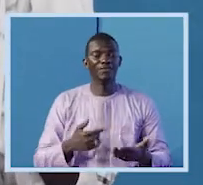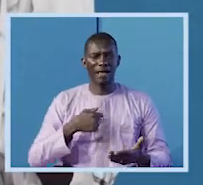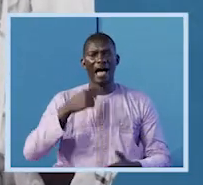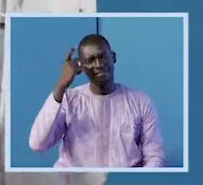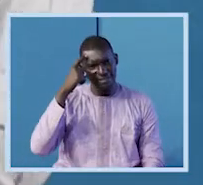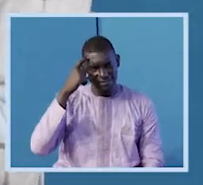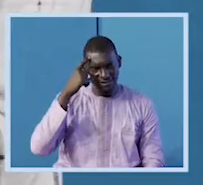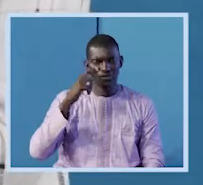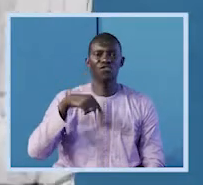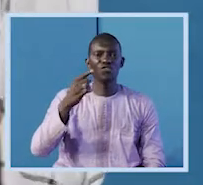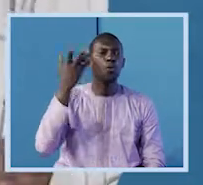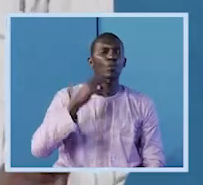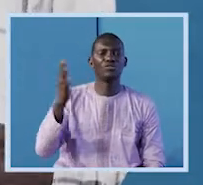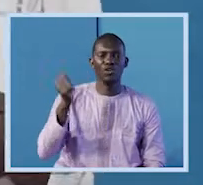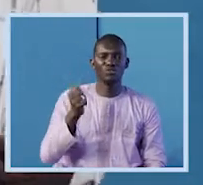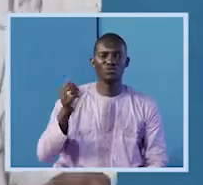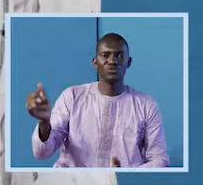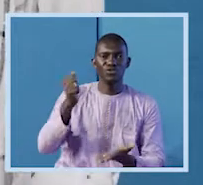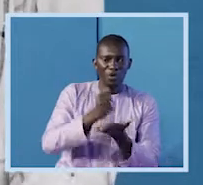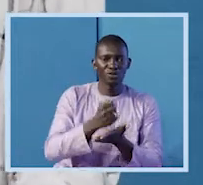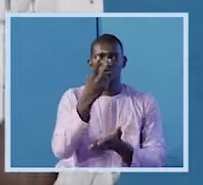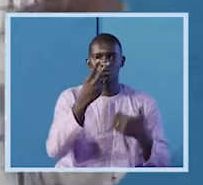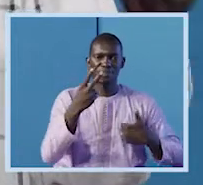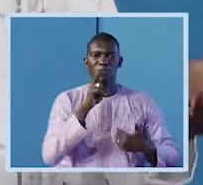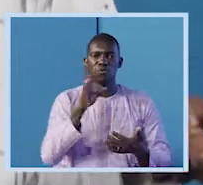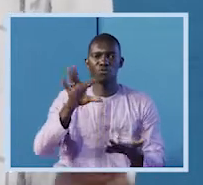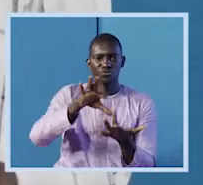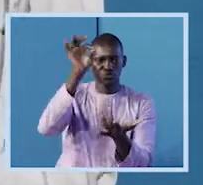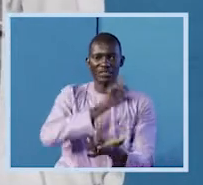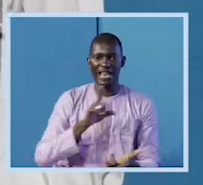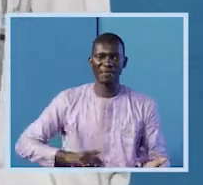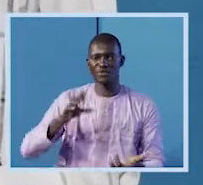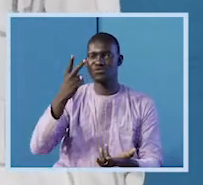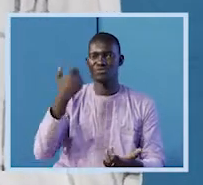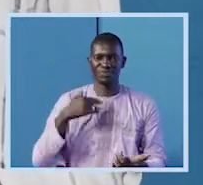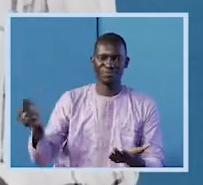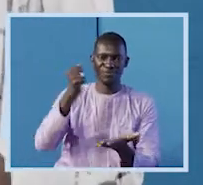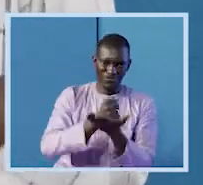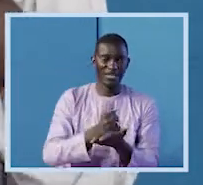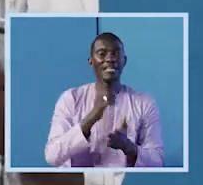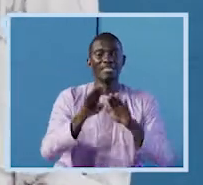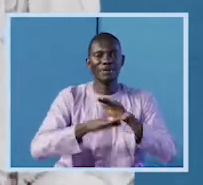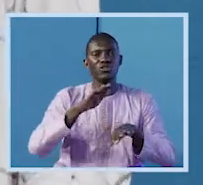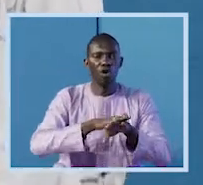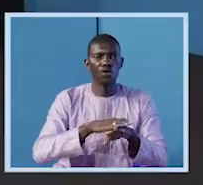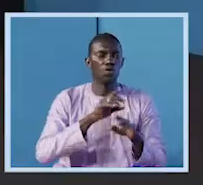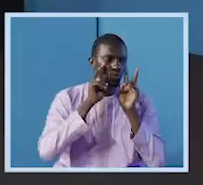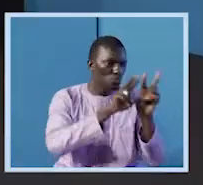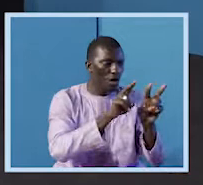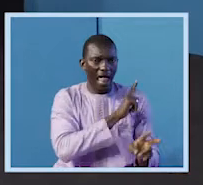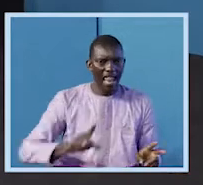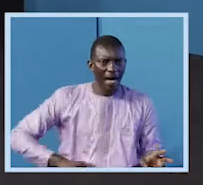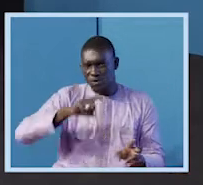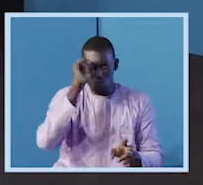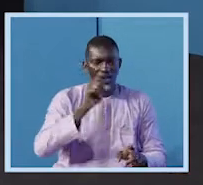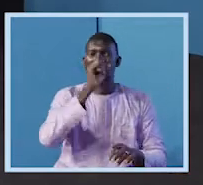think for when it comes to your nomination, it was just 2 people. But like I said before, it's based on merit. We took a look at your work. Lamin, you're all